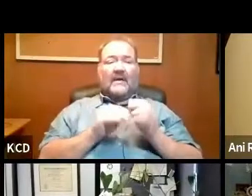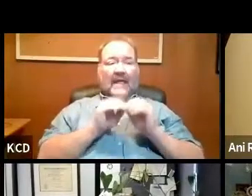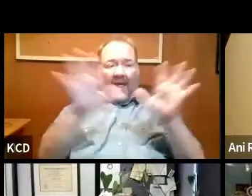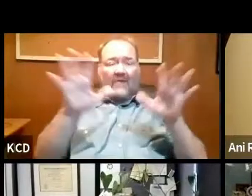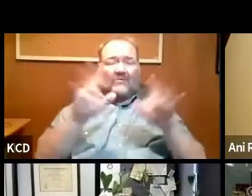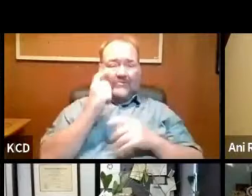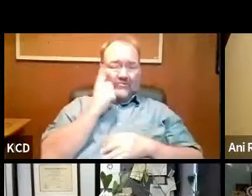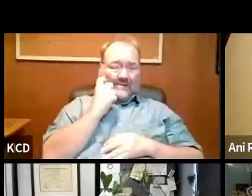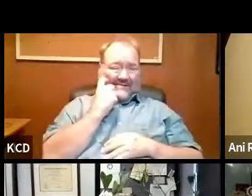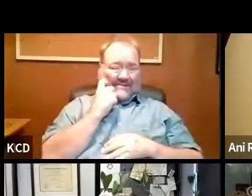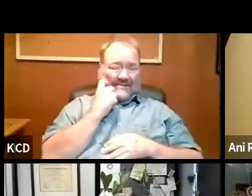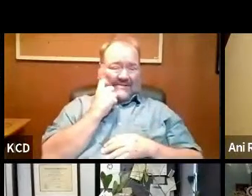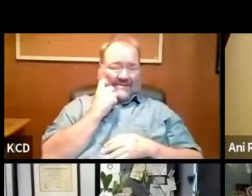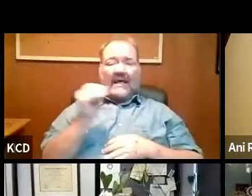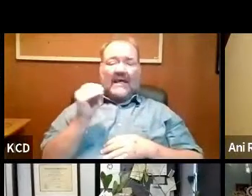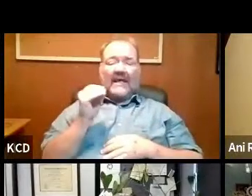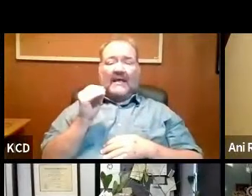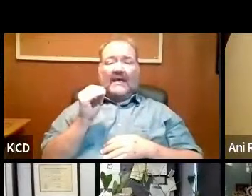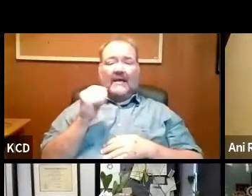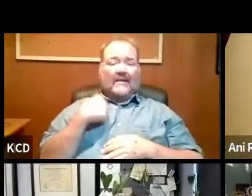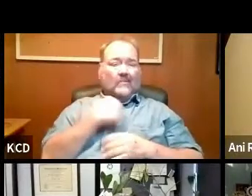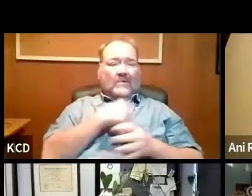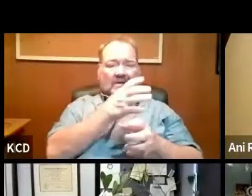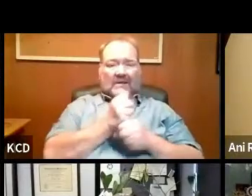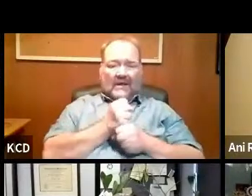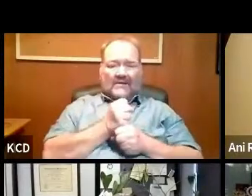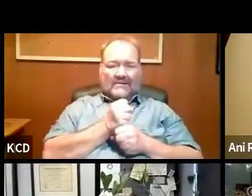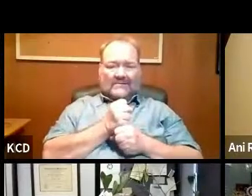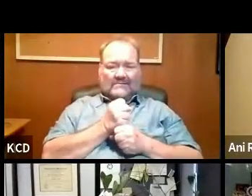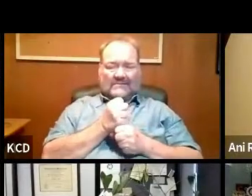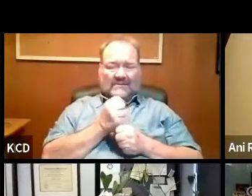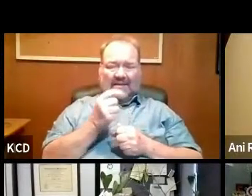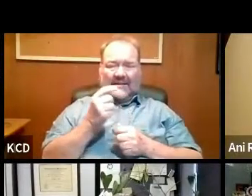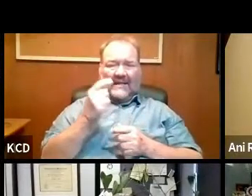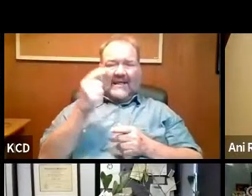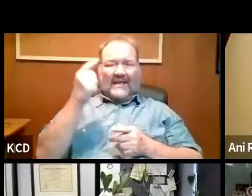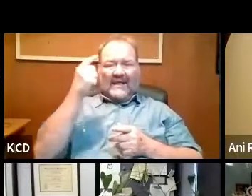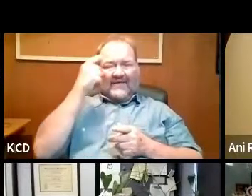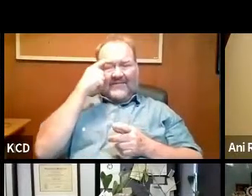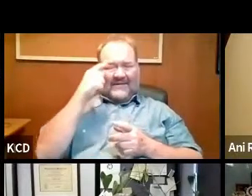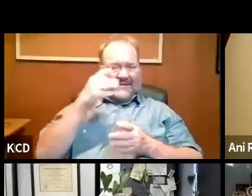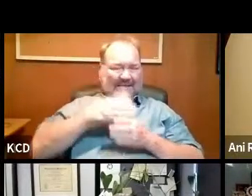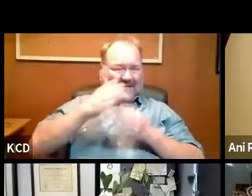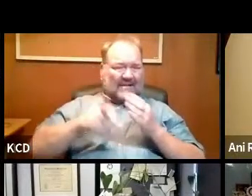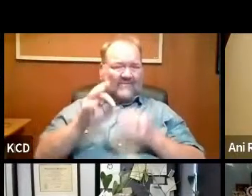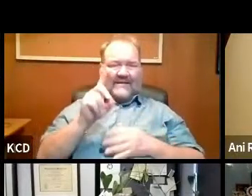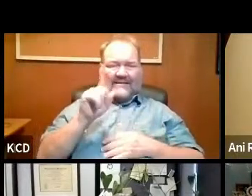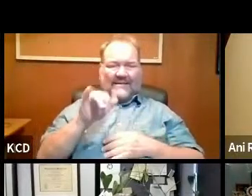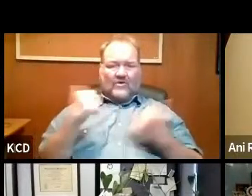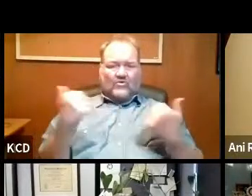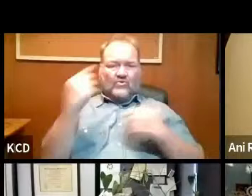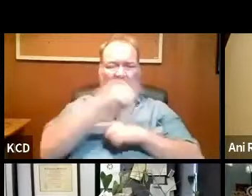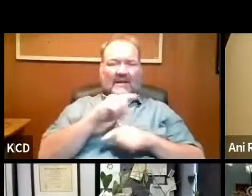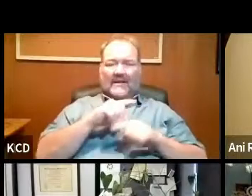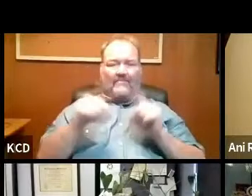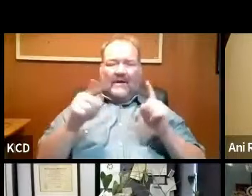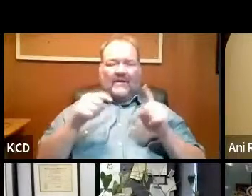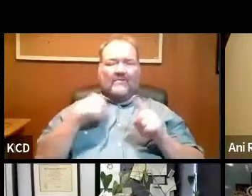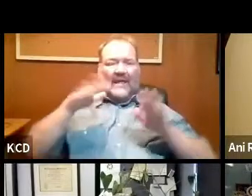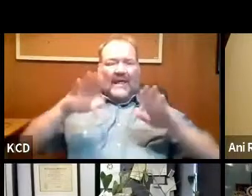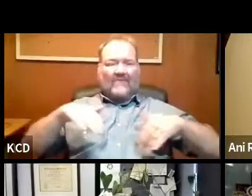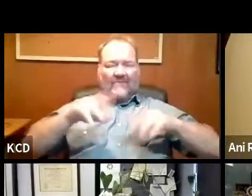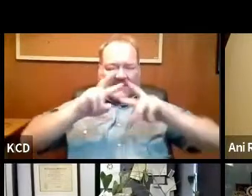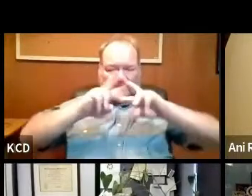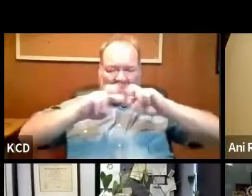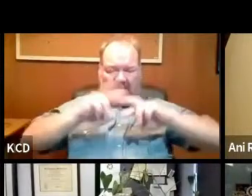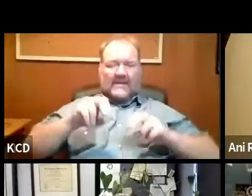came out recently, and we got them. Bert, what is it? It was right at the end of the day today, so I don't think either one of us have been able to fully digest what